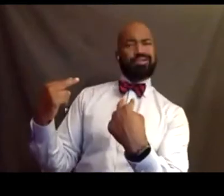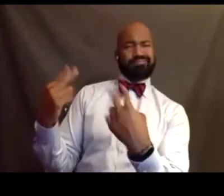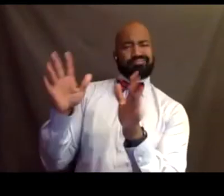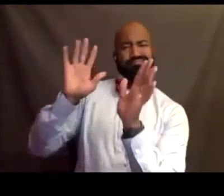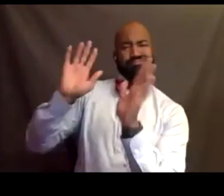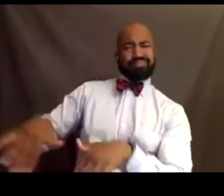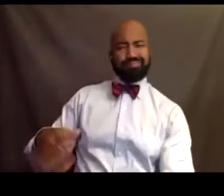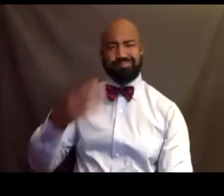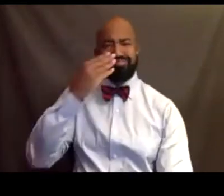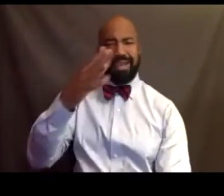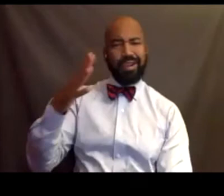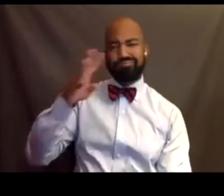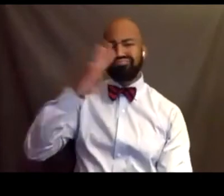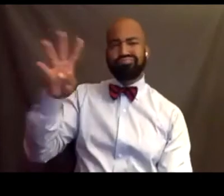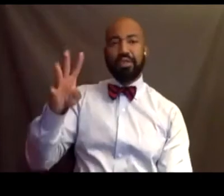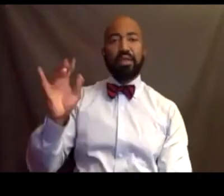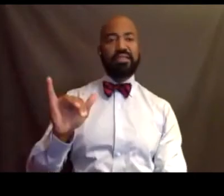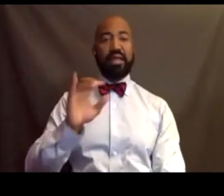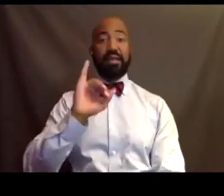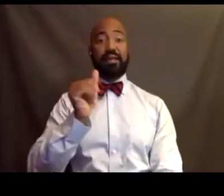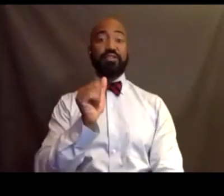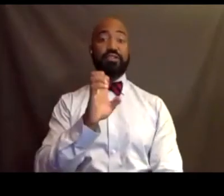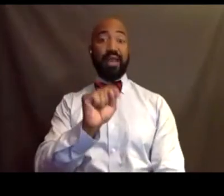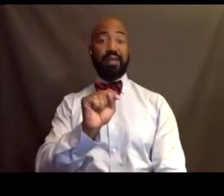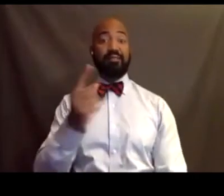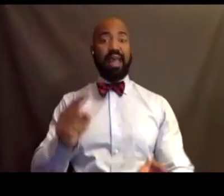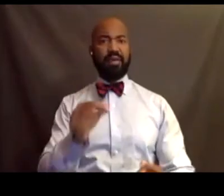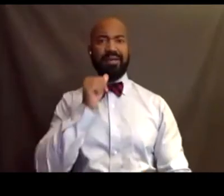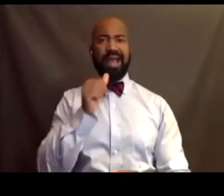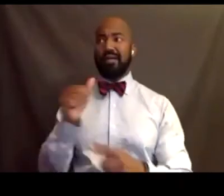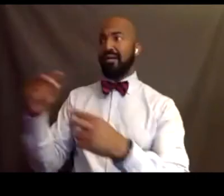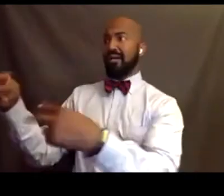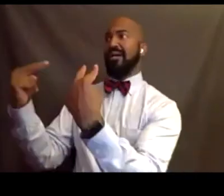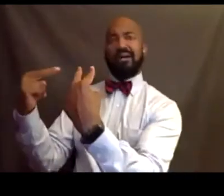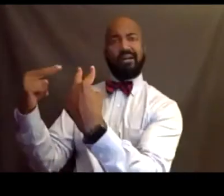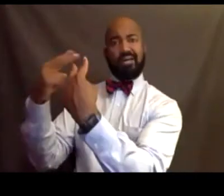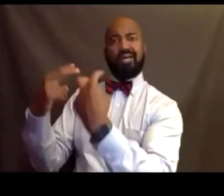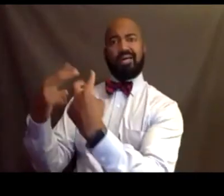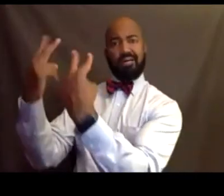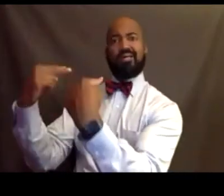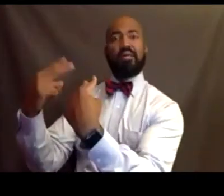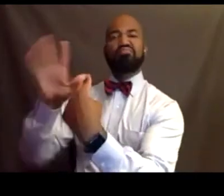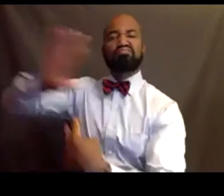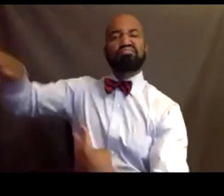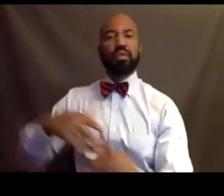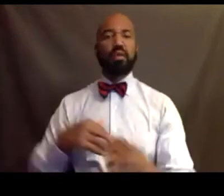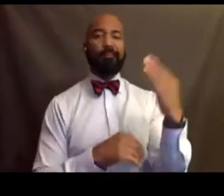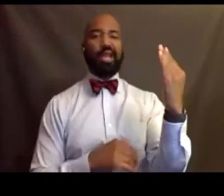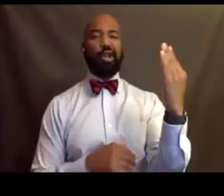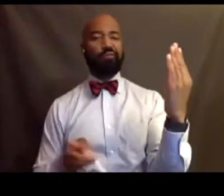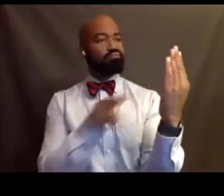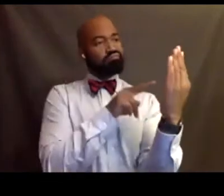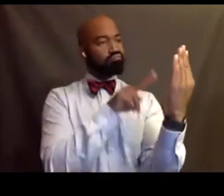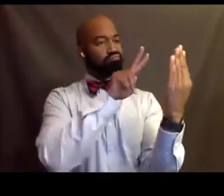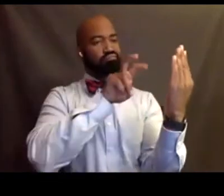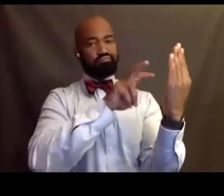feel like it was more like Janet holding a mirror, you know, and really doing self-examination instead of, you know. It gives me very much so like, hey, this